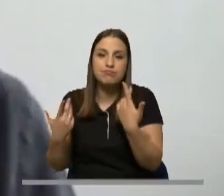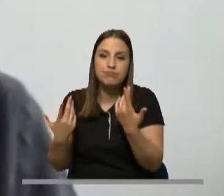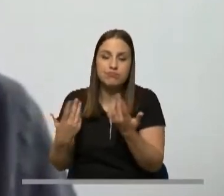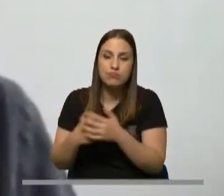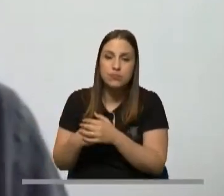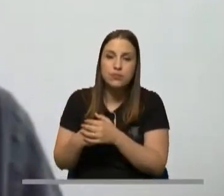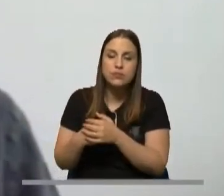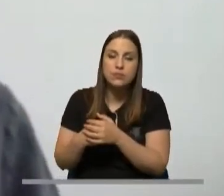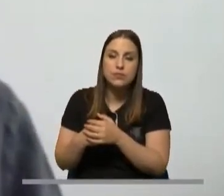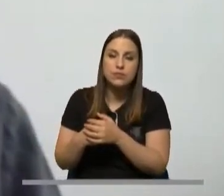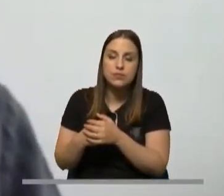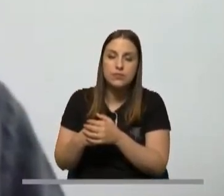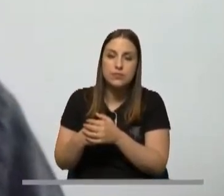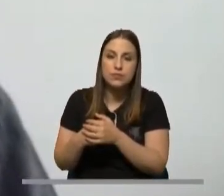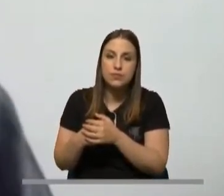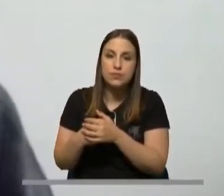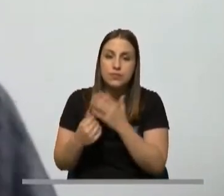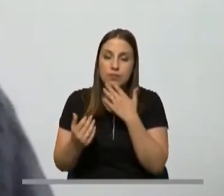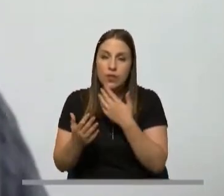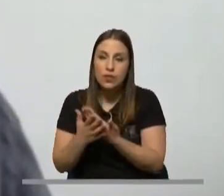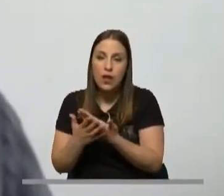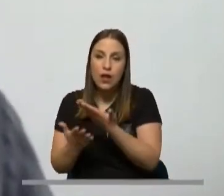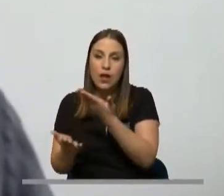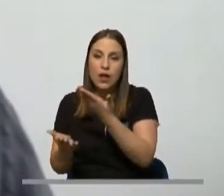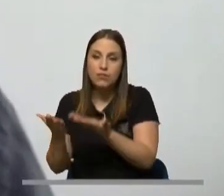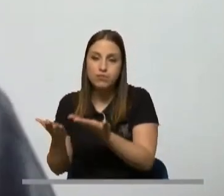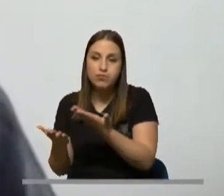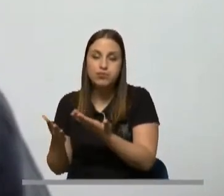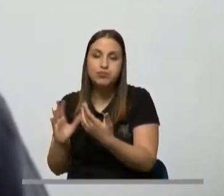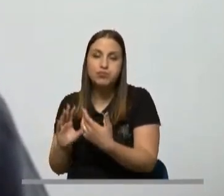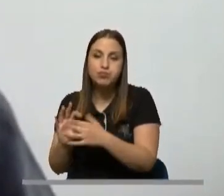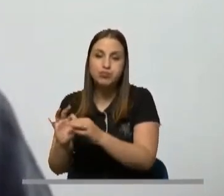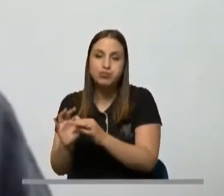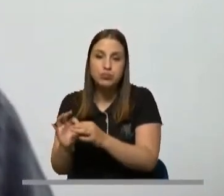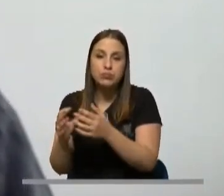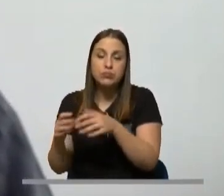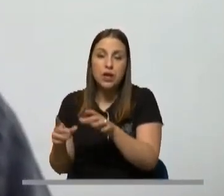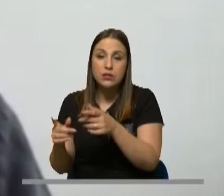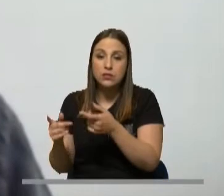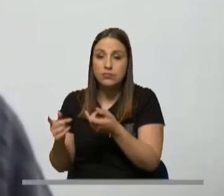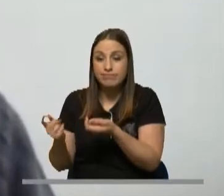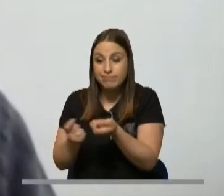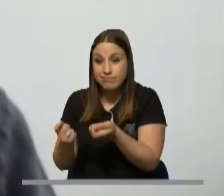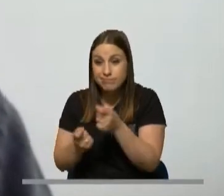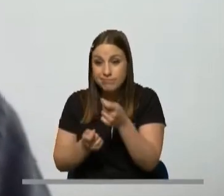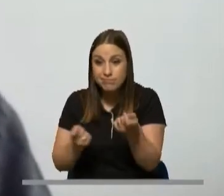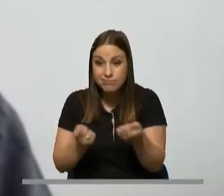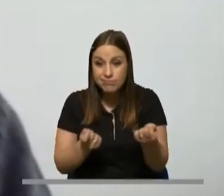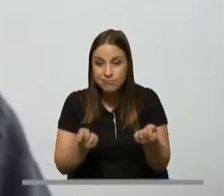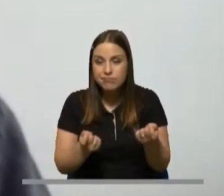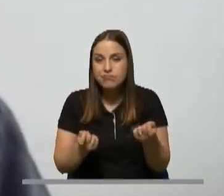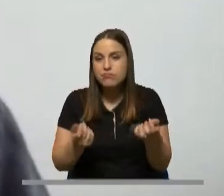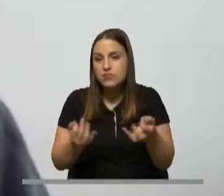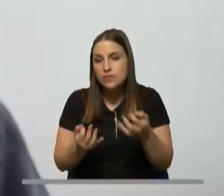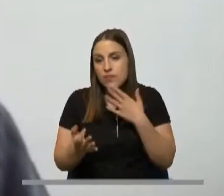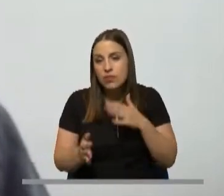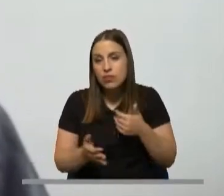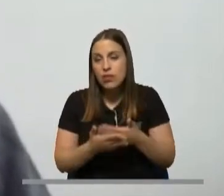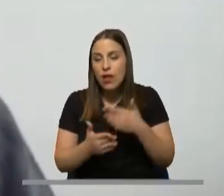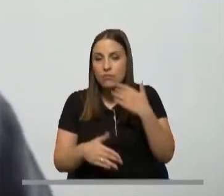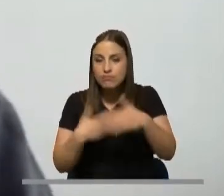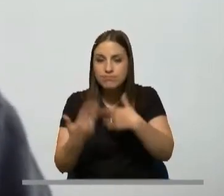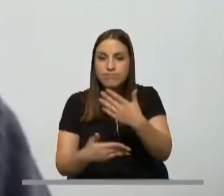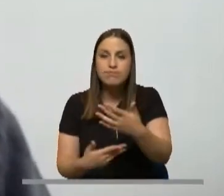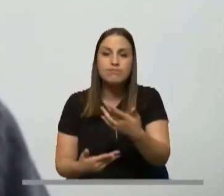example, was due to standardization. But such organizations are suboptimal when there